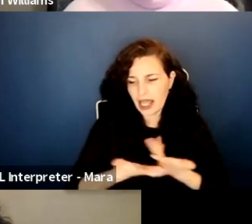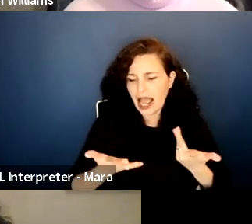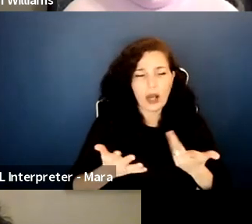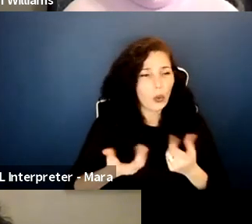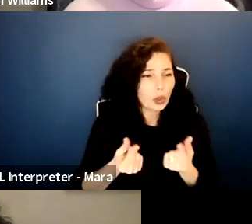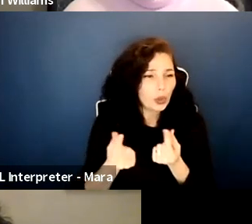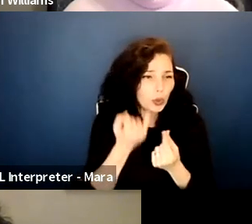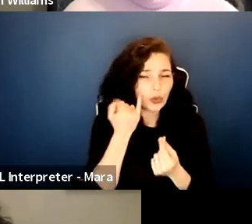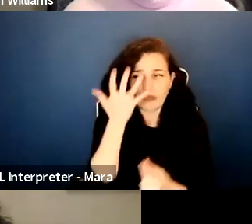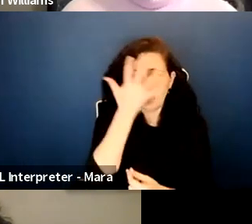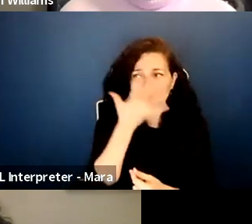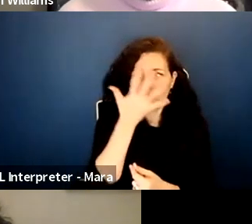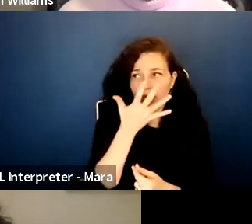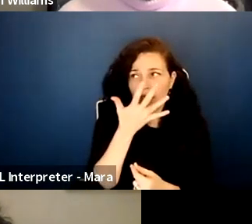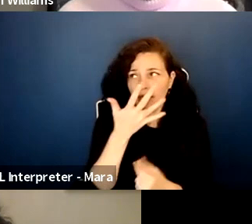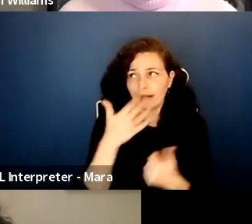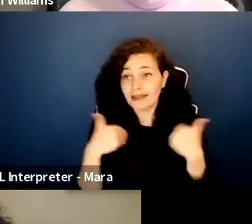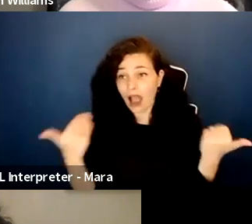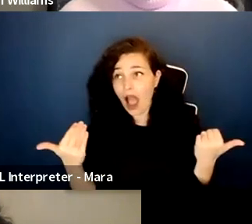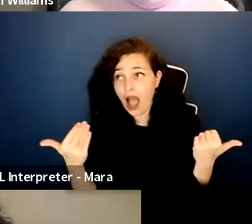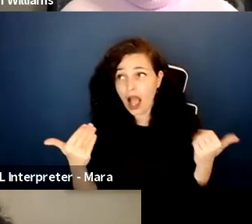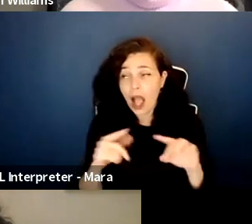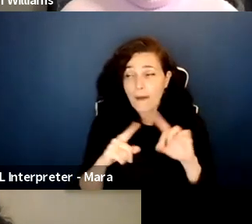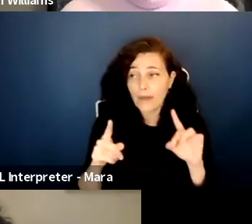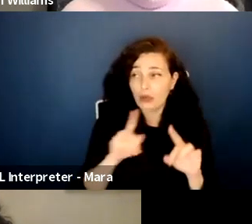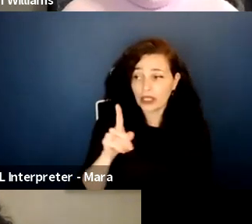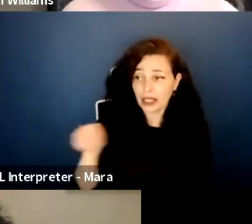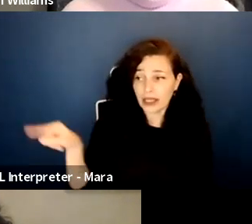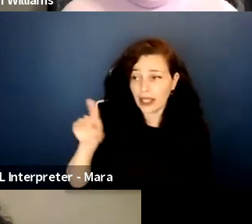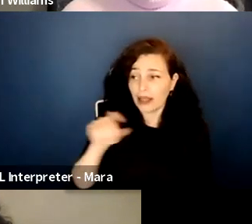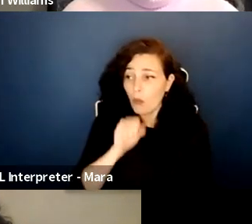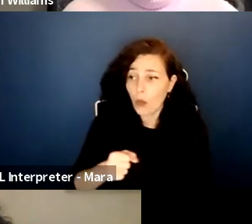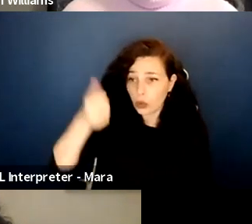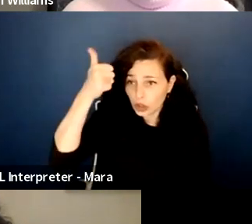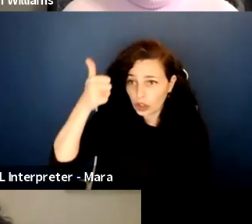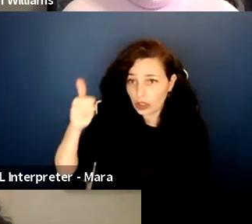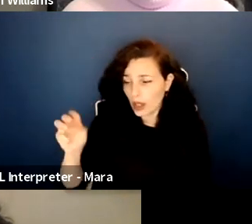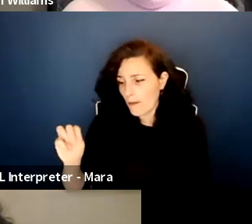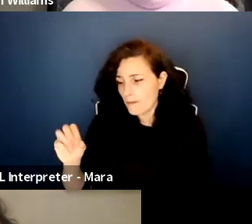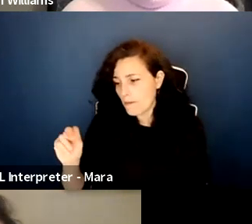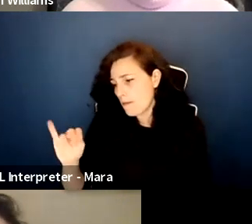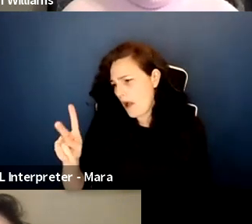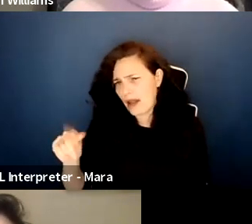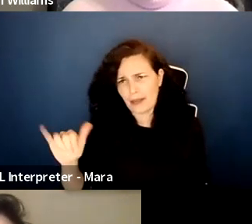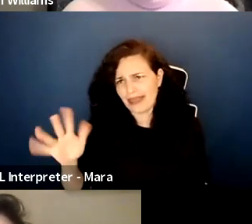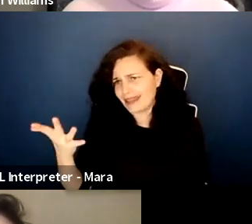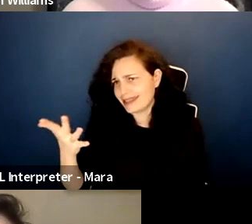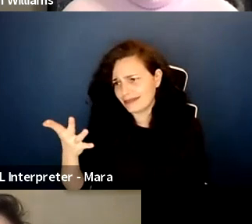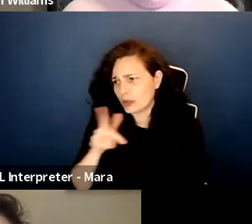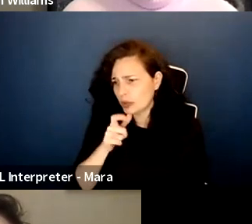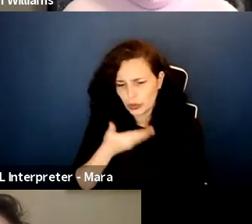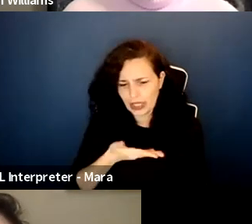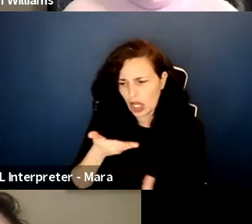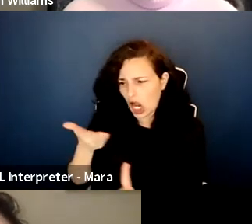and It's just part of who they are. Yes. I We feel see like, them anyway. yeah, we we see see them. We want to know who they are as Yeah.